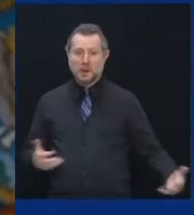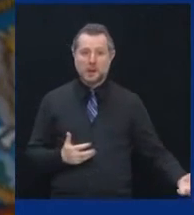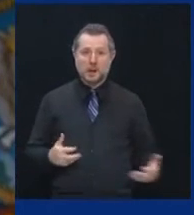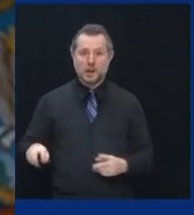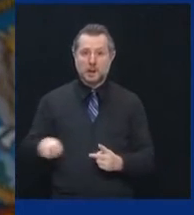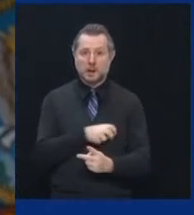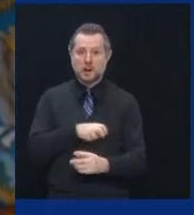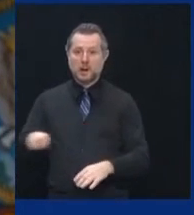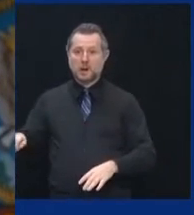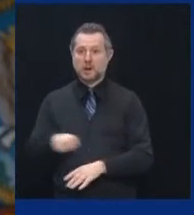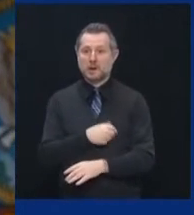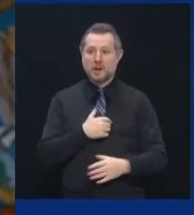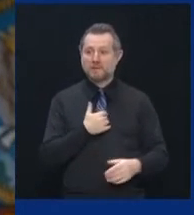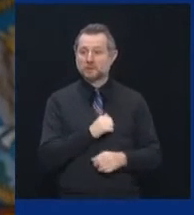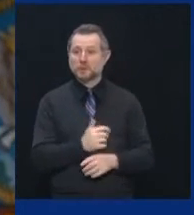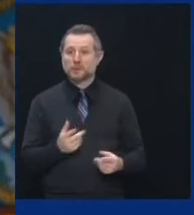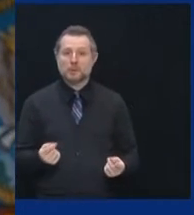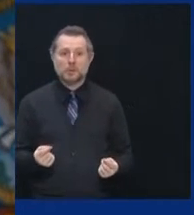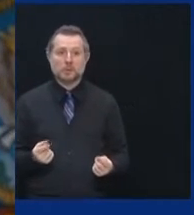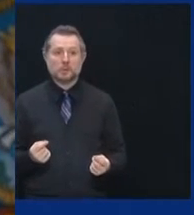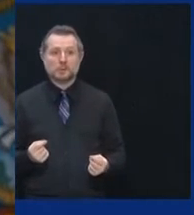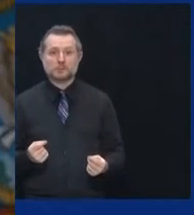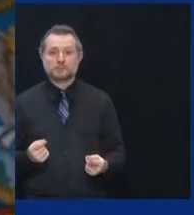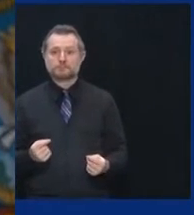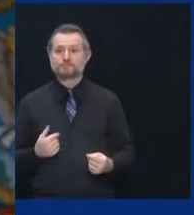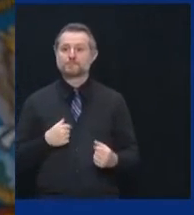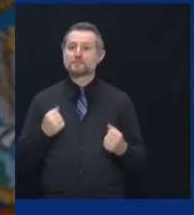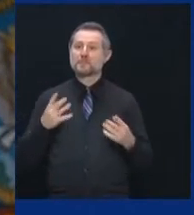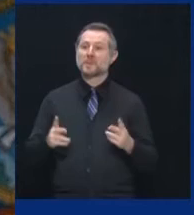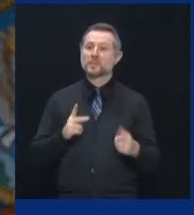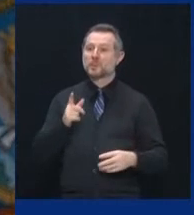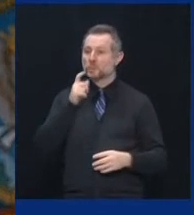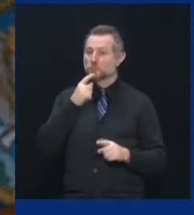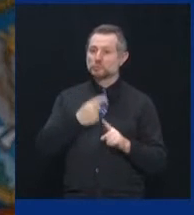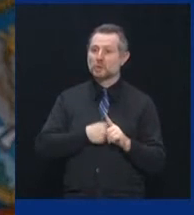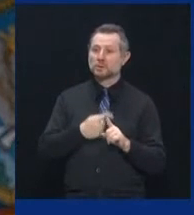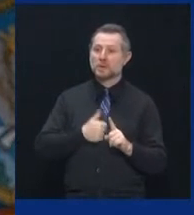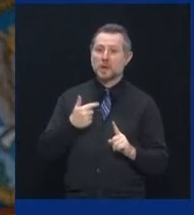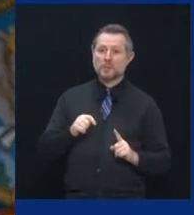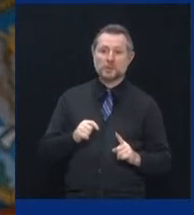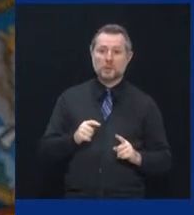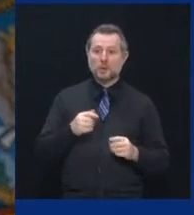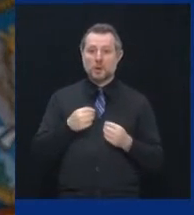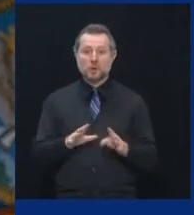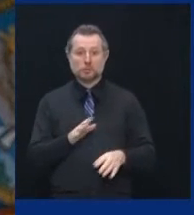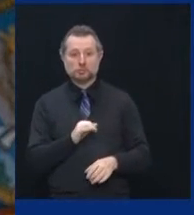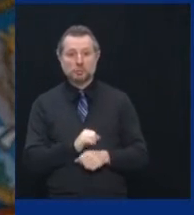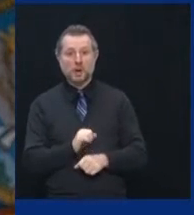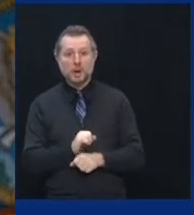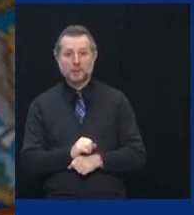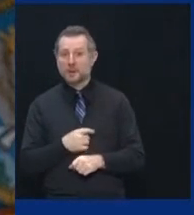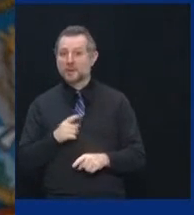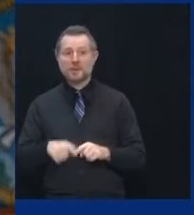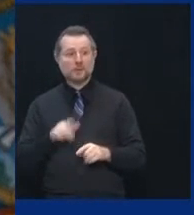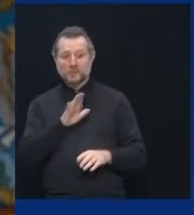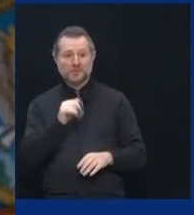truth. We have thousands of tenants and owners who lost their jobs and livelihoods through no fault of their